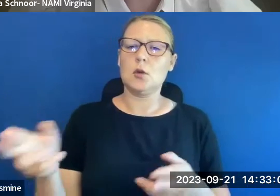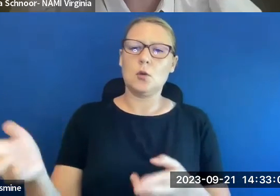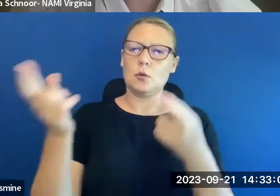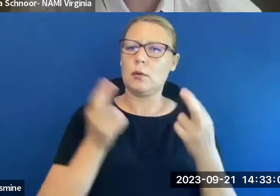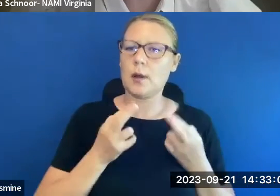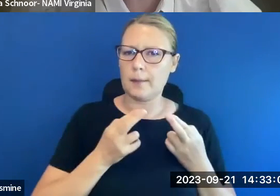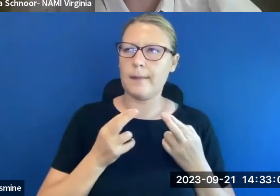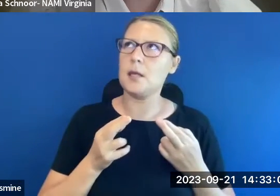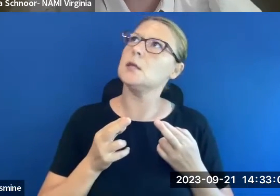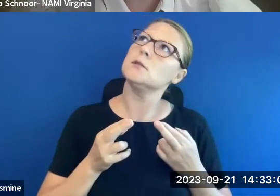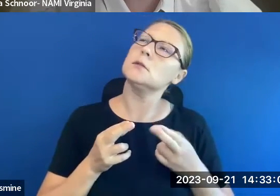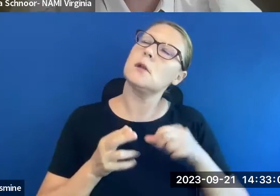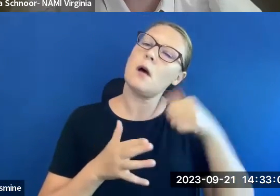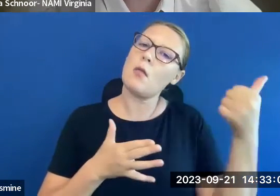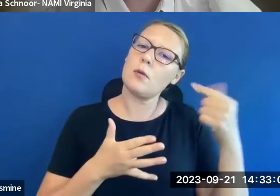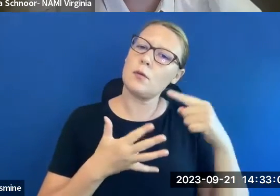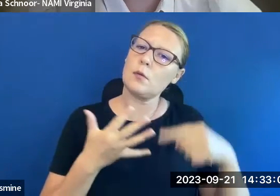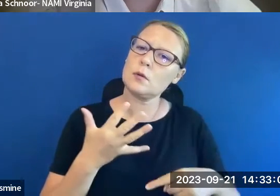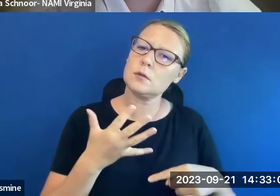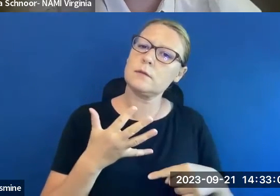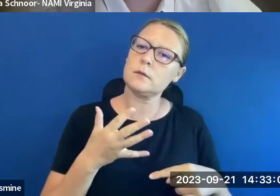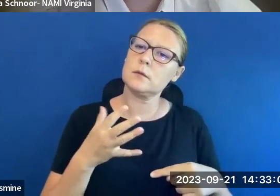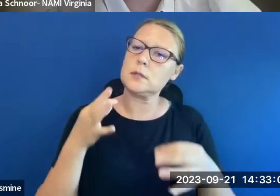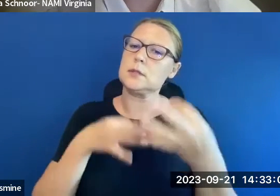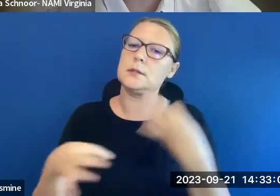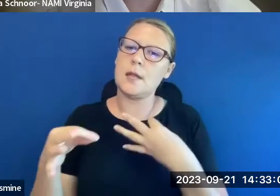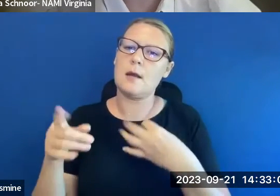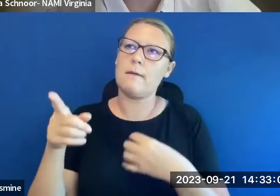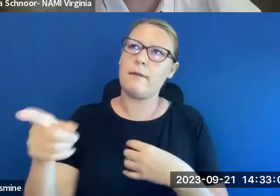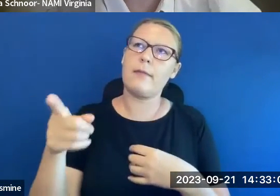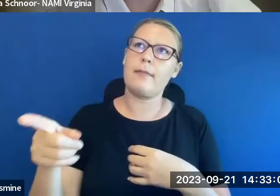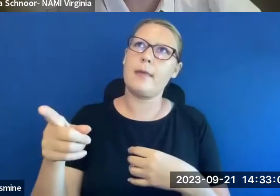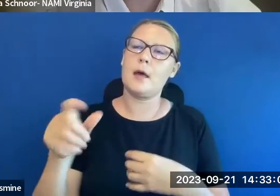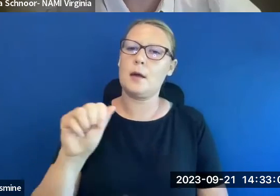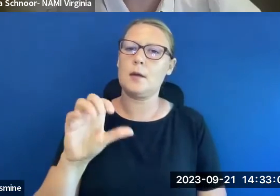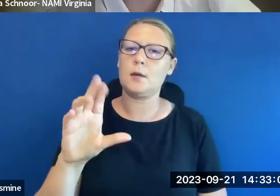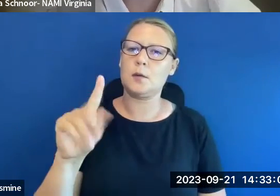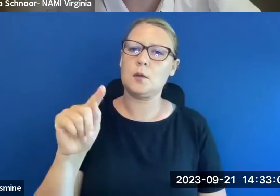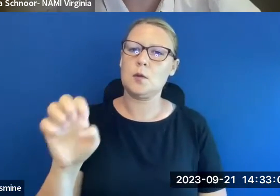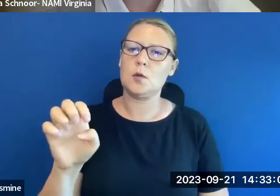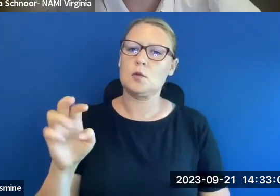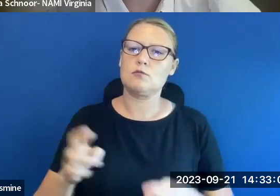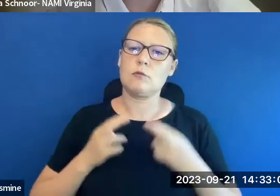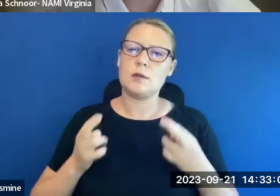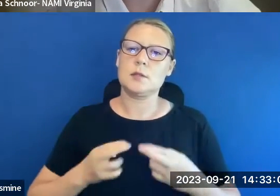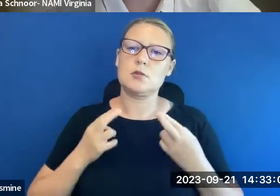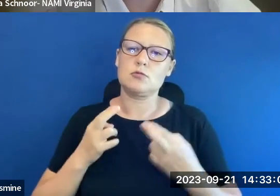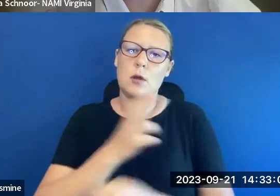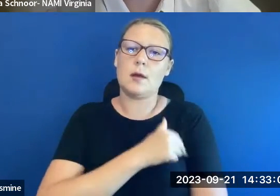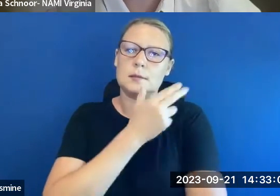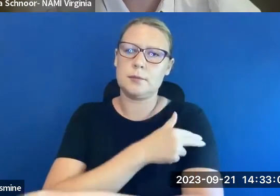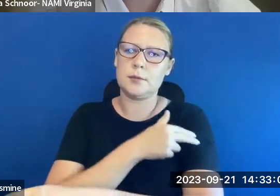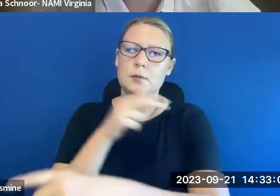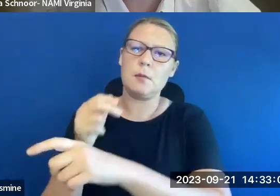alternatives to acute psychiatric hospitalization. I also wanted to ask you if you think acute